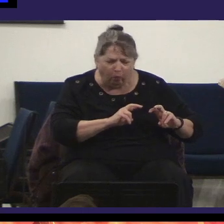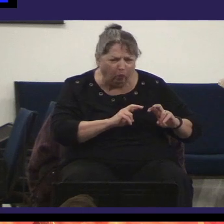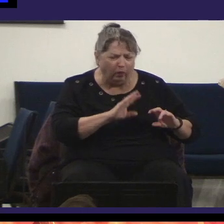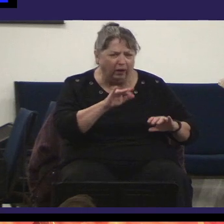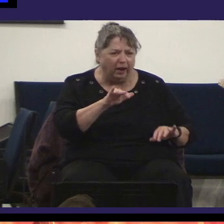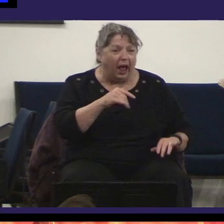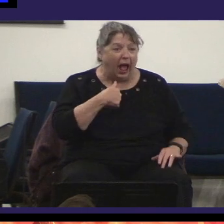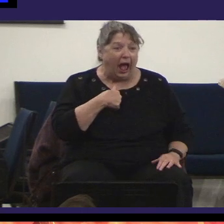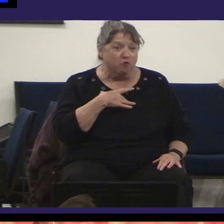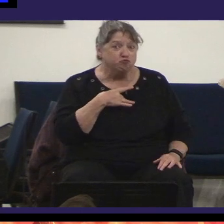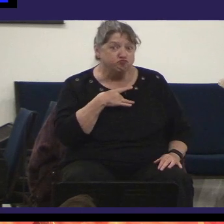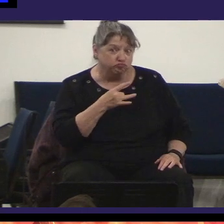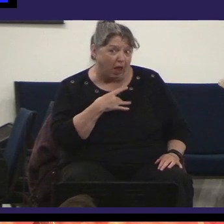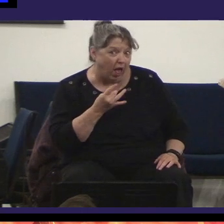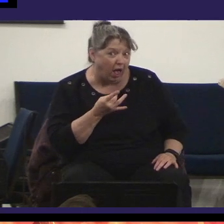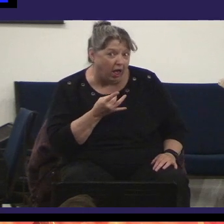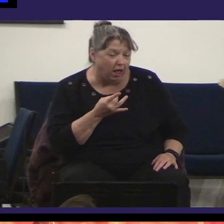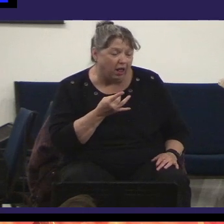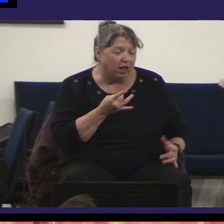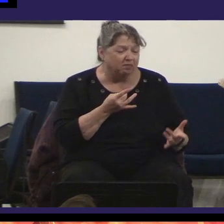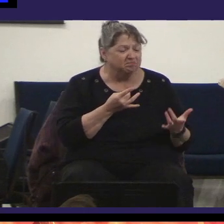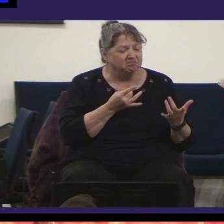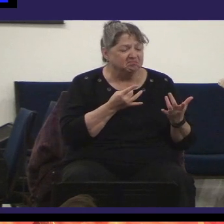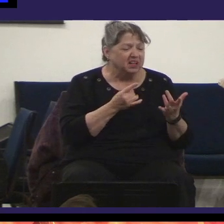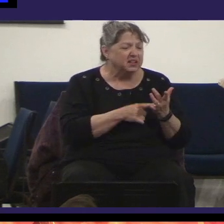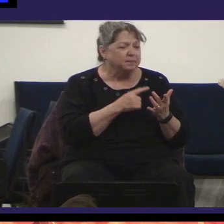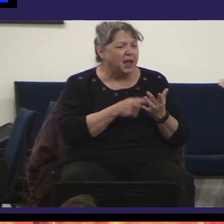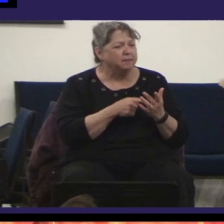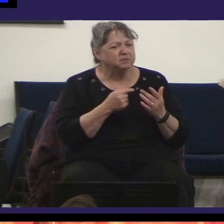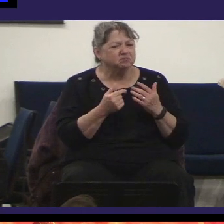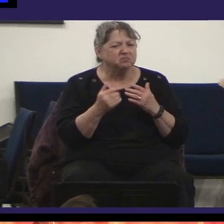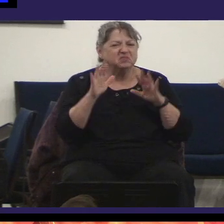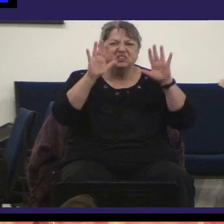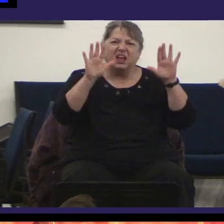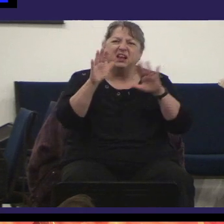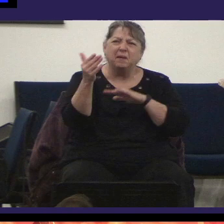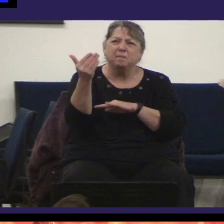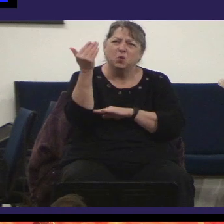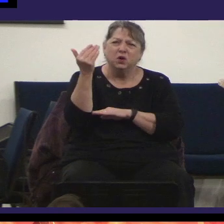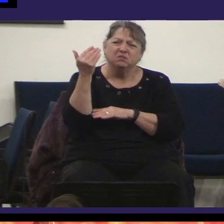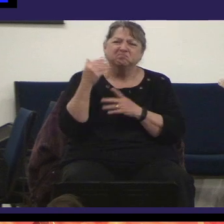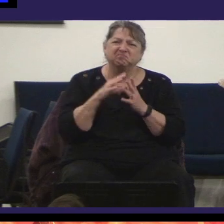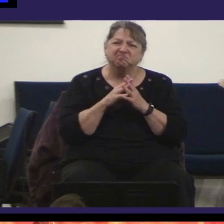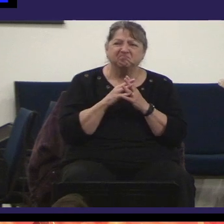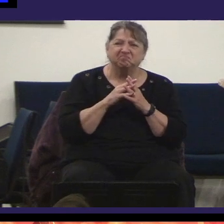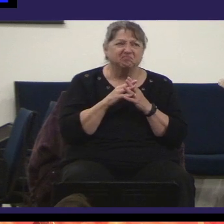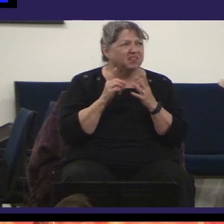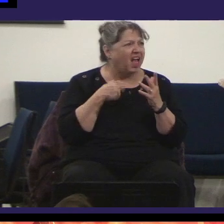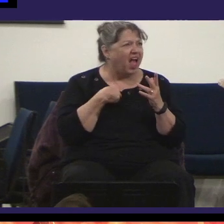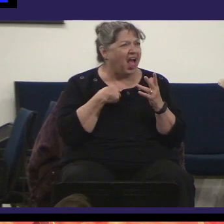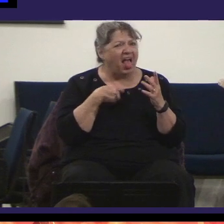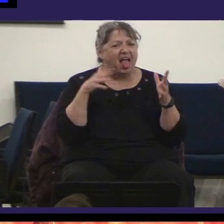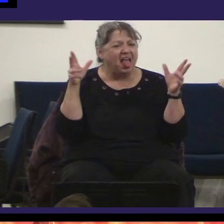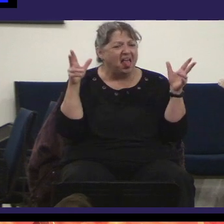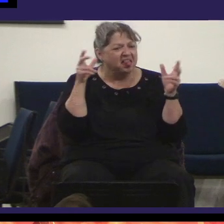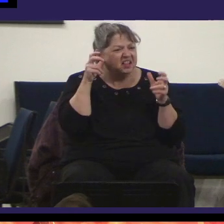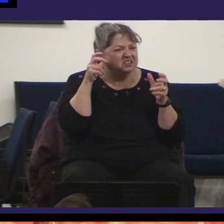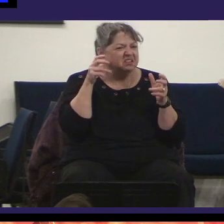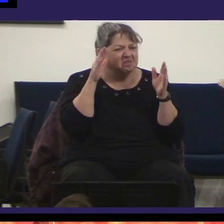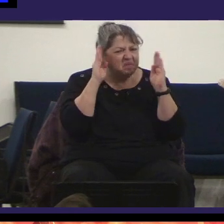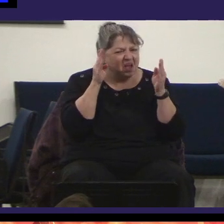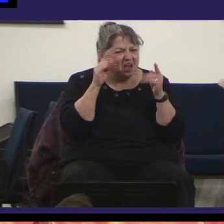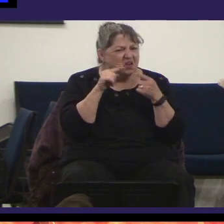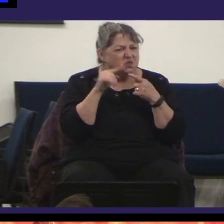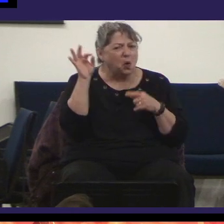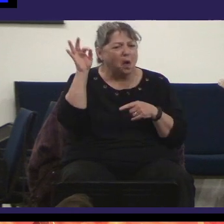know, I like when I hear messages like Sunday morning, I think about them and how they might apply to my life, but I don't really